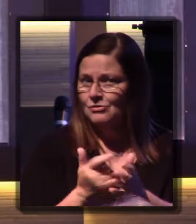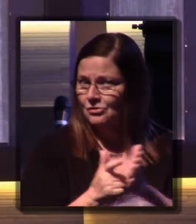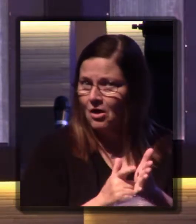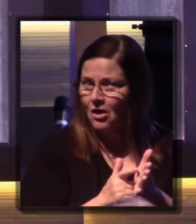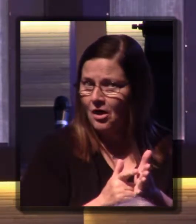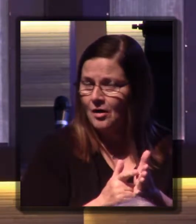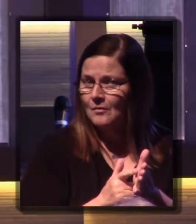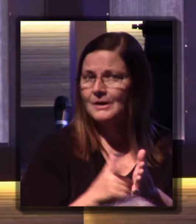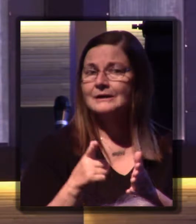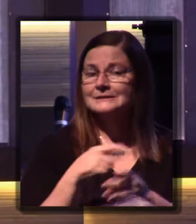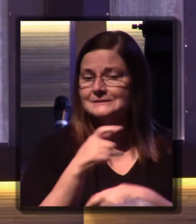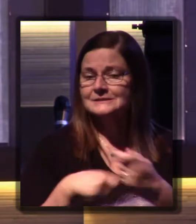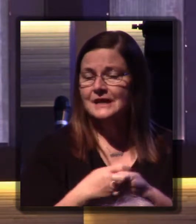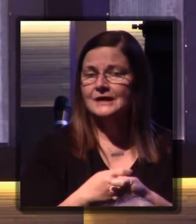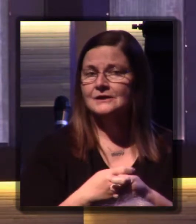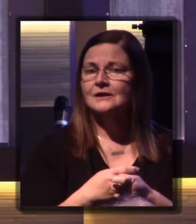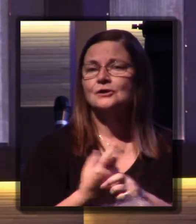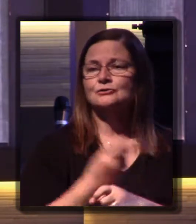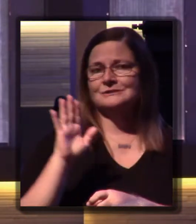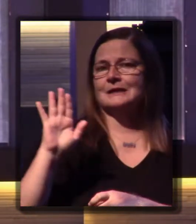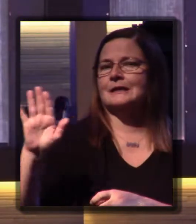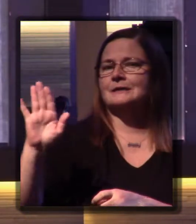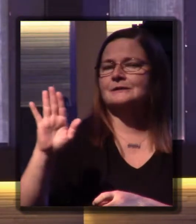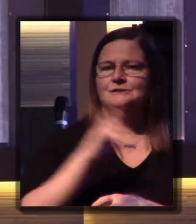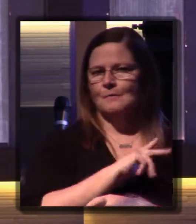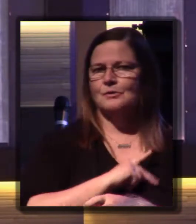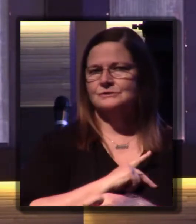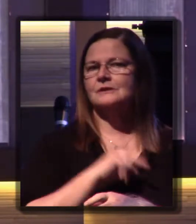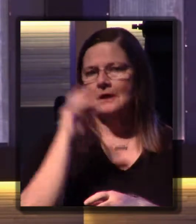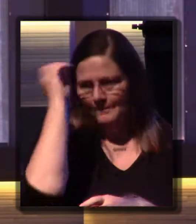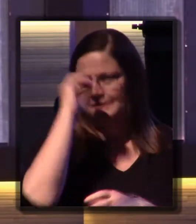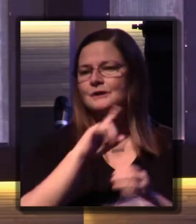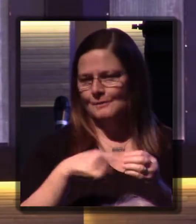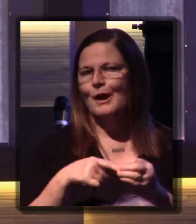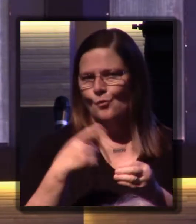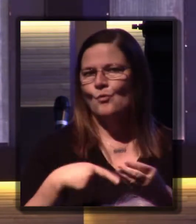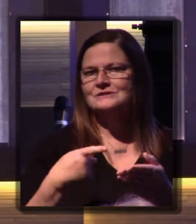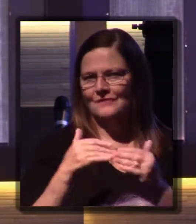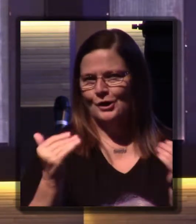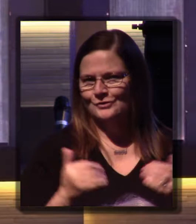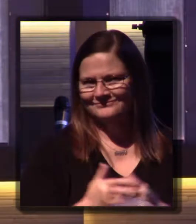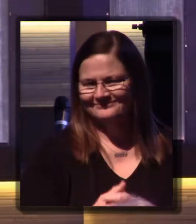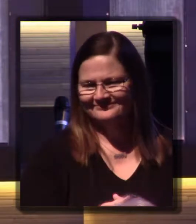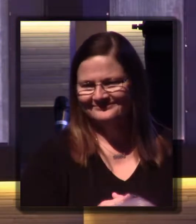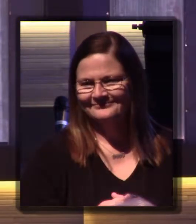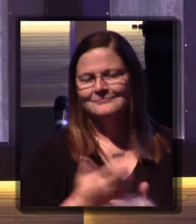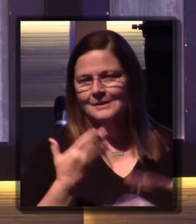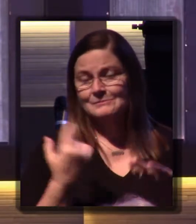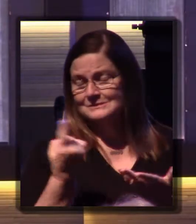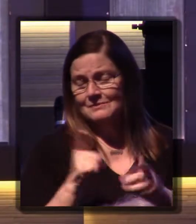law, but is imposing his or her own view of what is just on the situation.